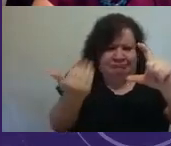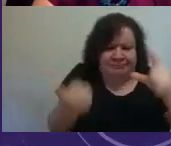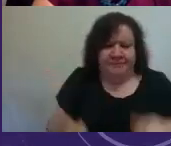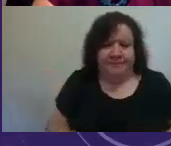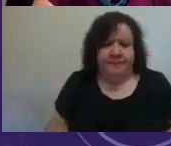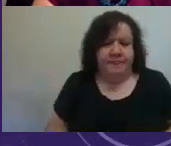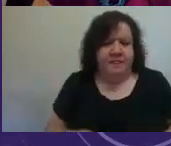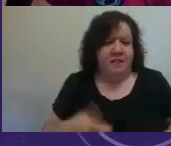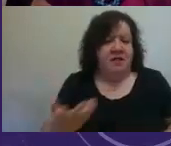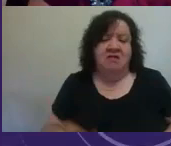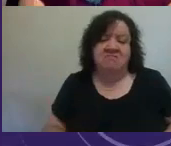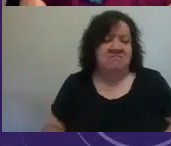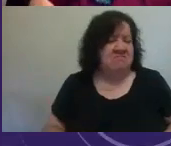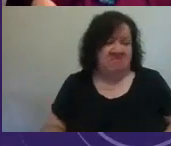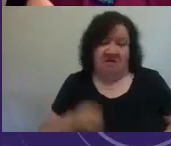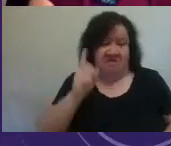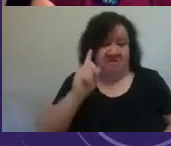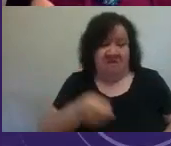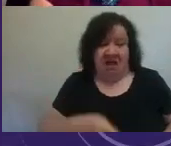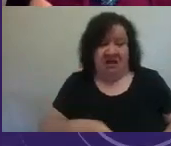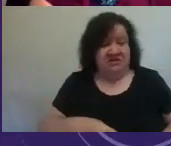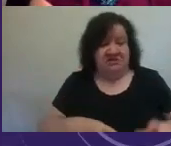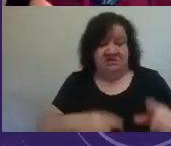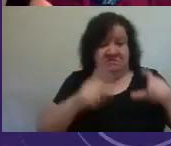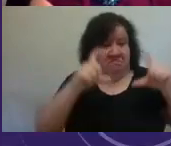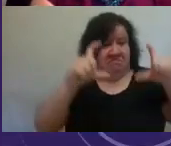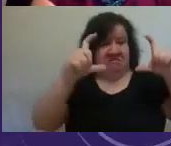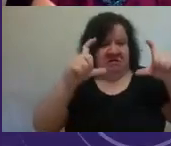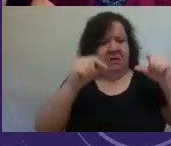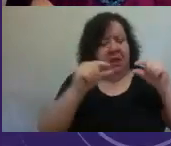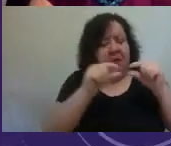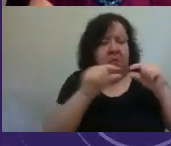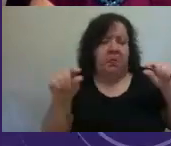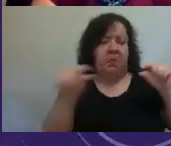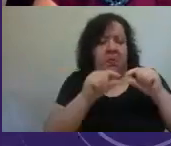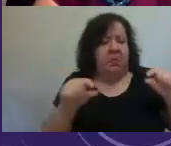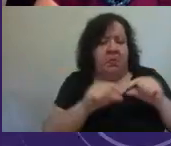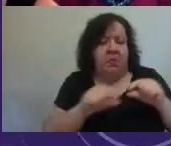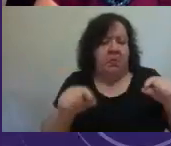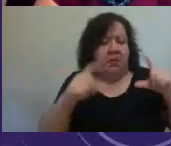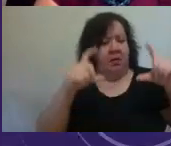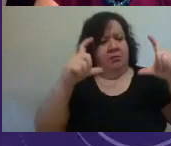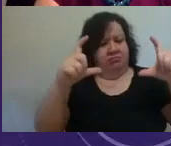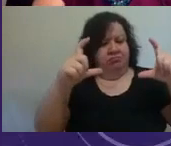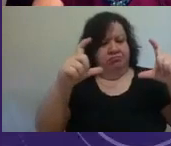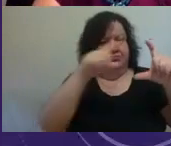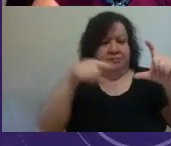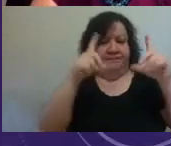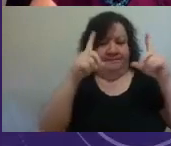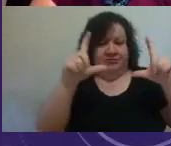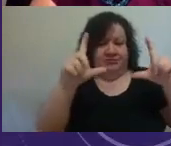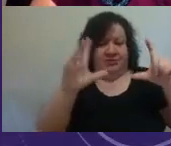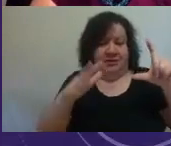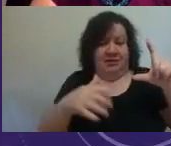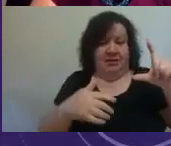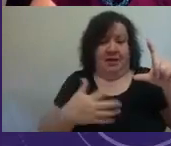what I was typing. And so I was sorry that I was kind of shouting at you with the all caps. But no,